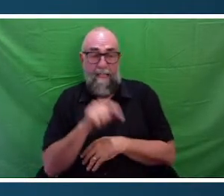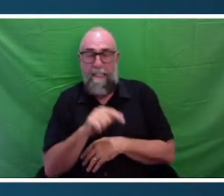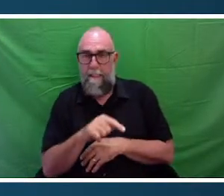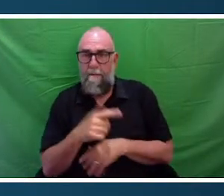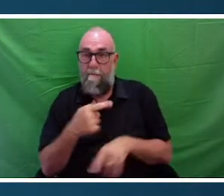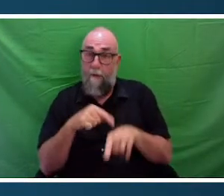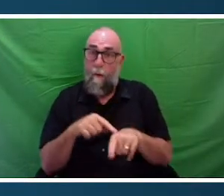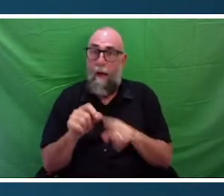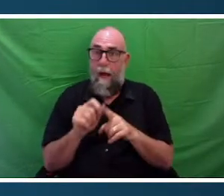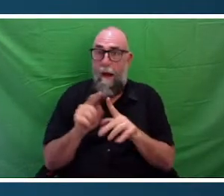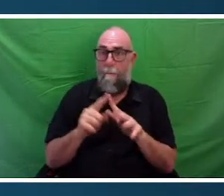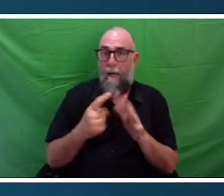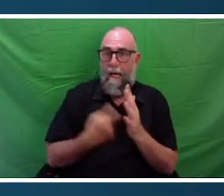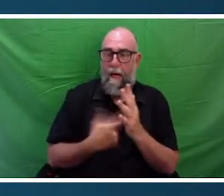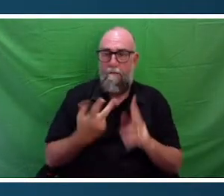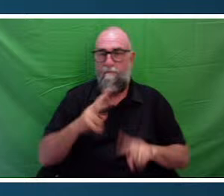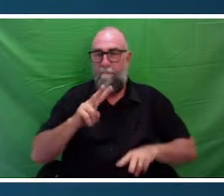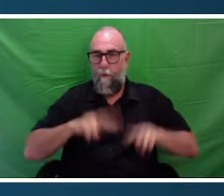So with that,